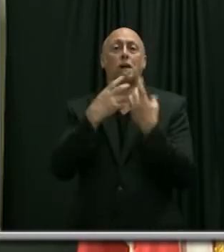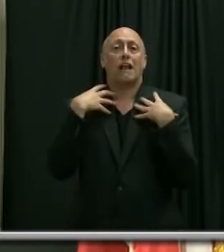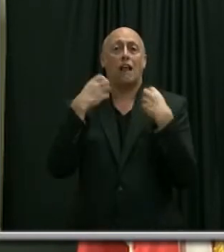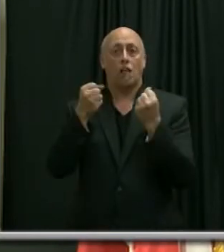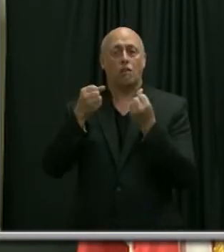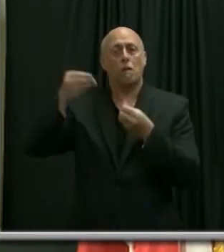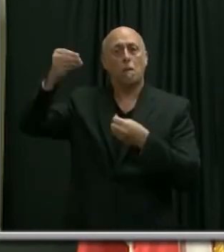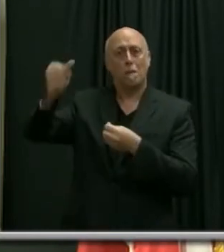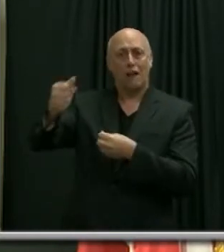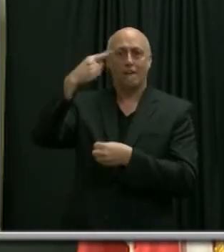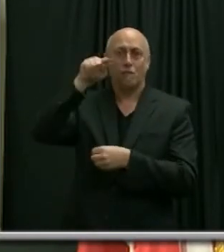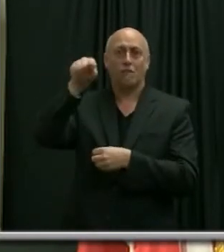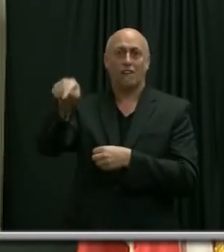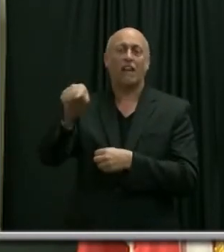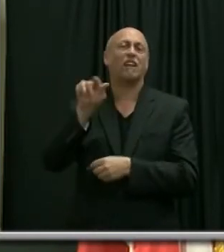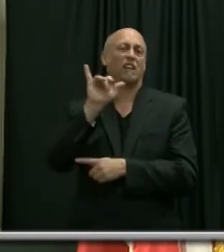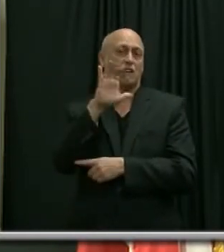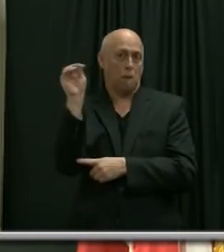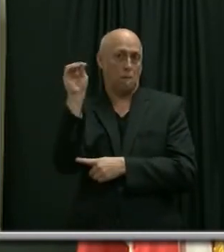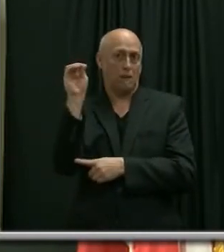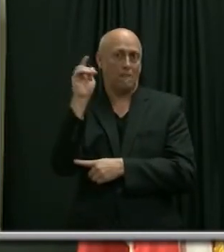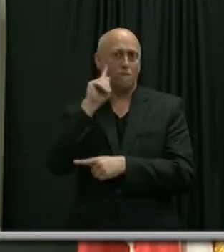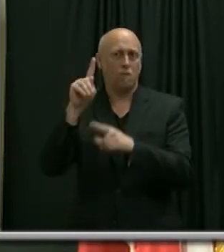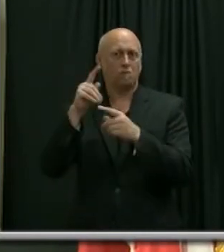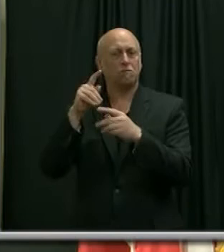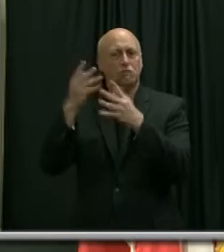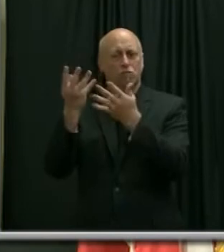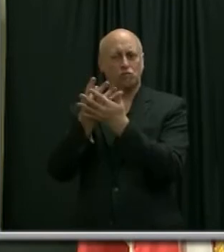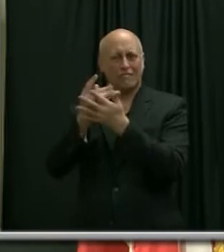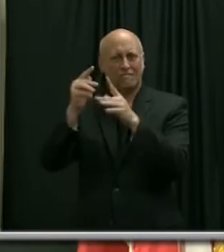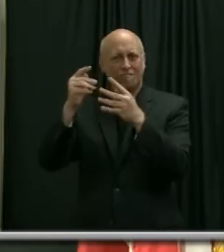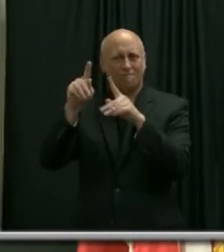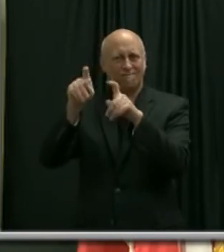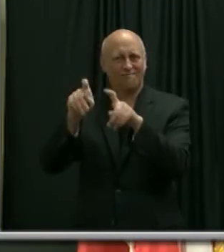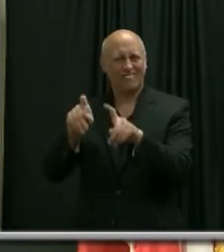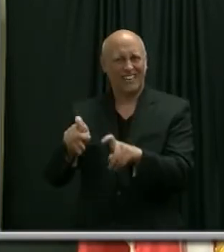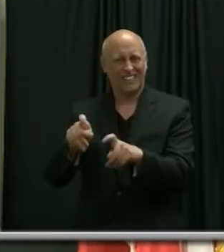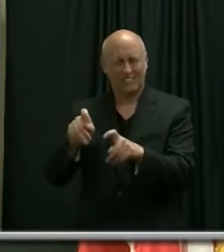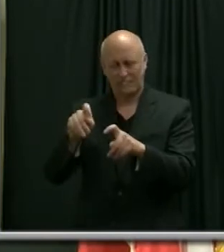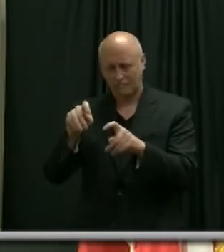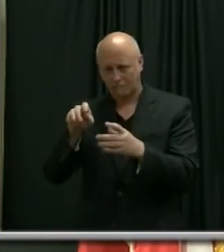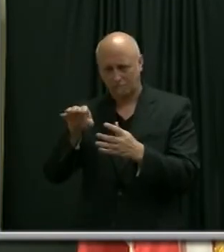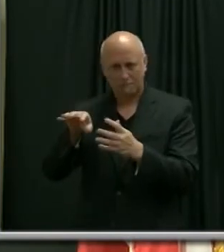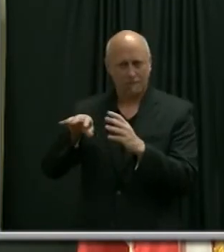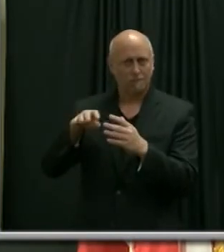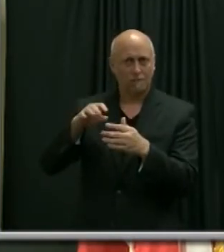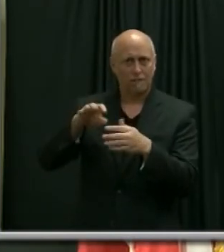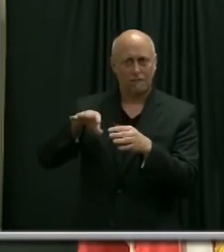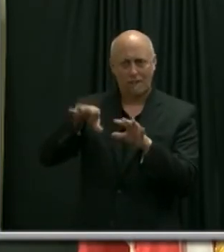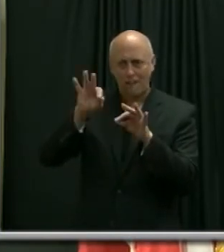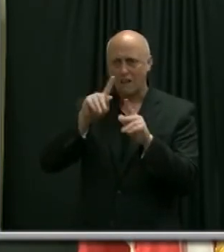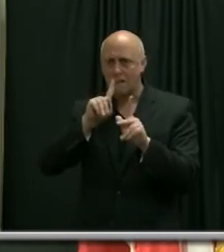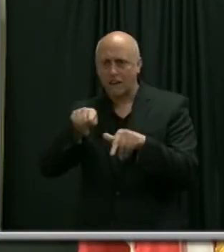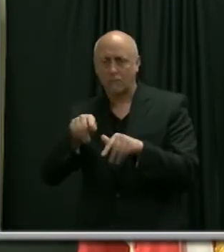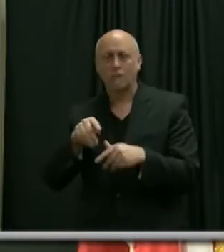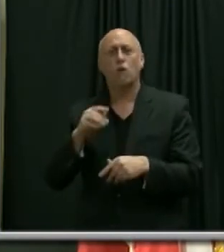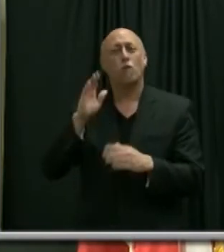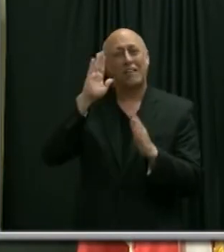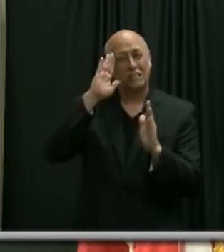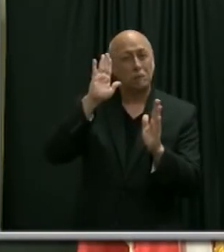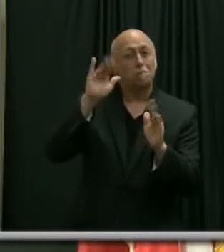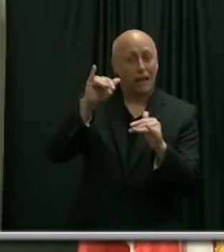we are using. We are expecting that all the results will be back within 7